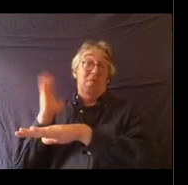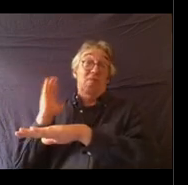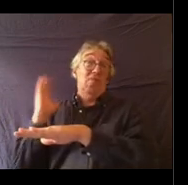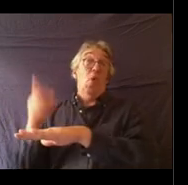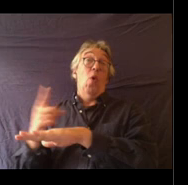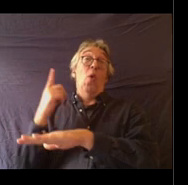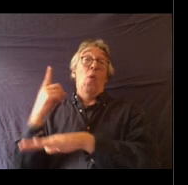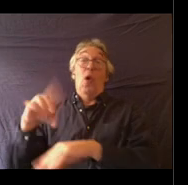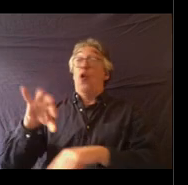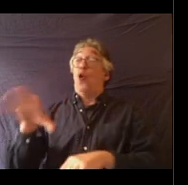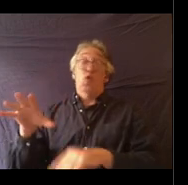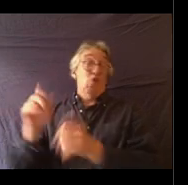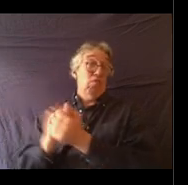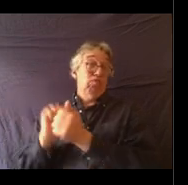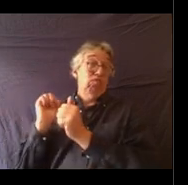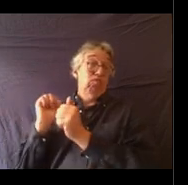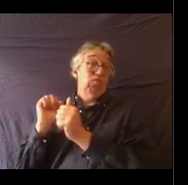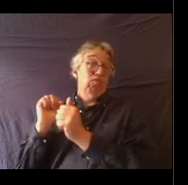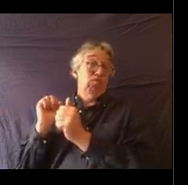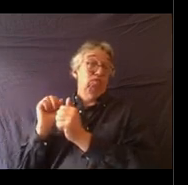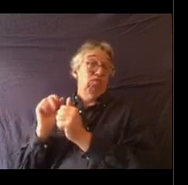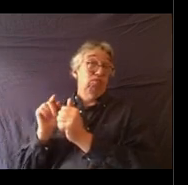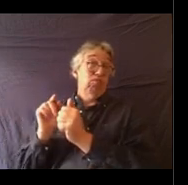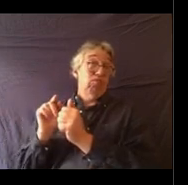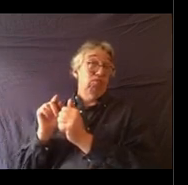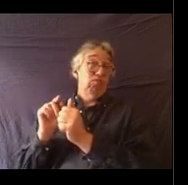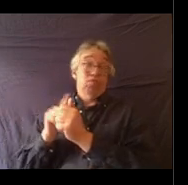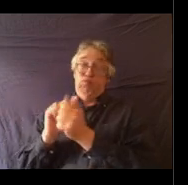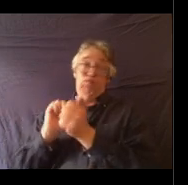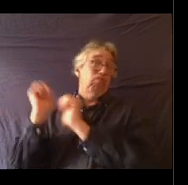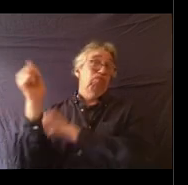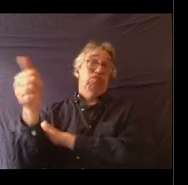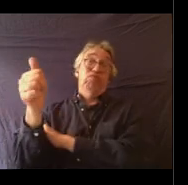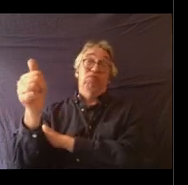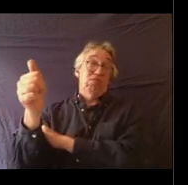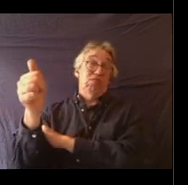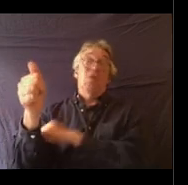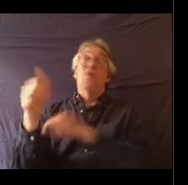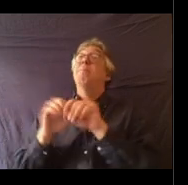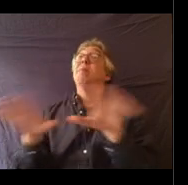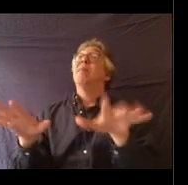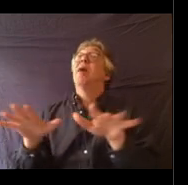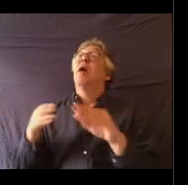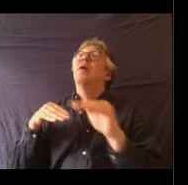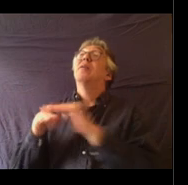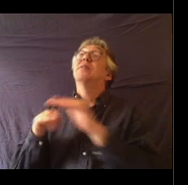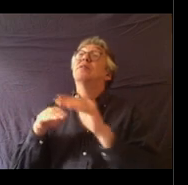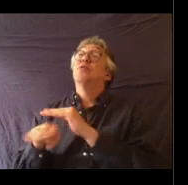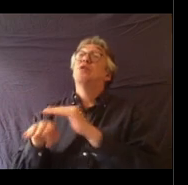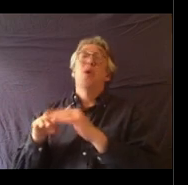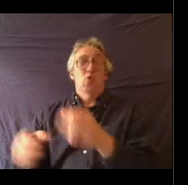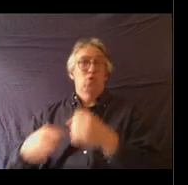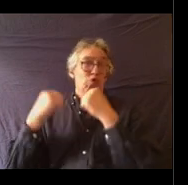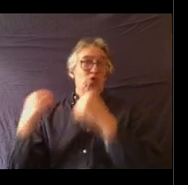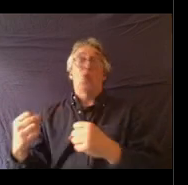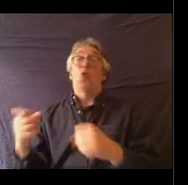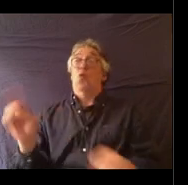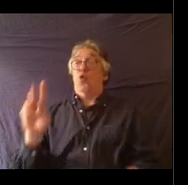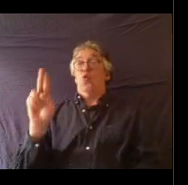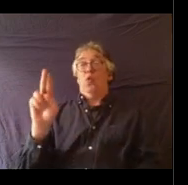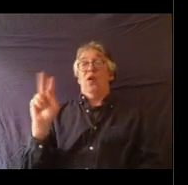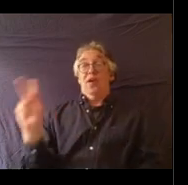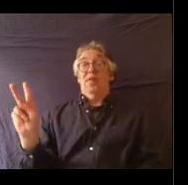countries that has advanced media accessibility strongly,